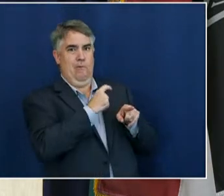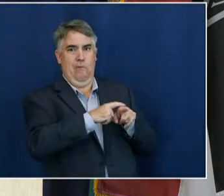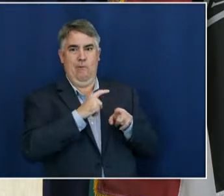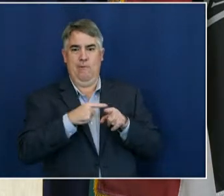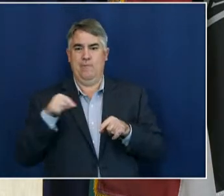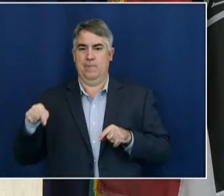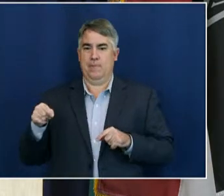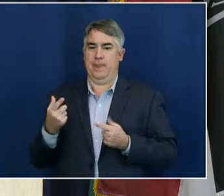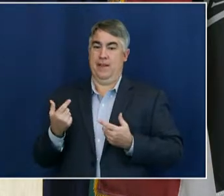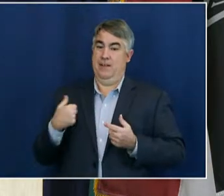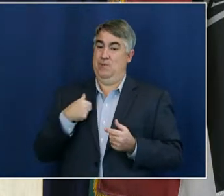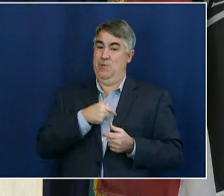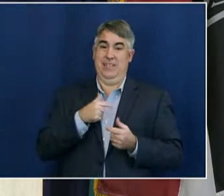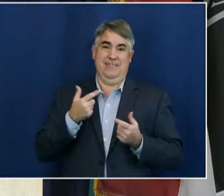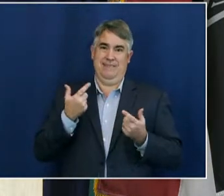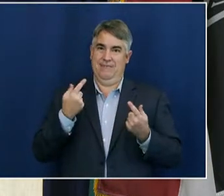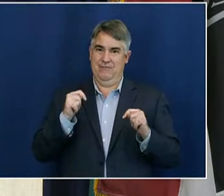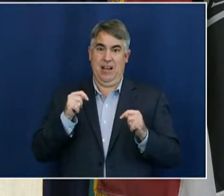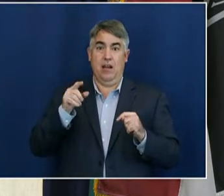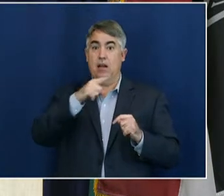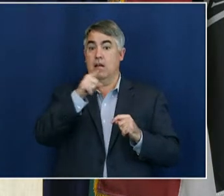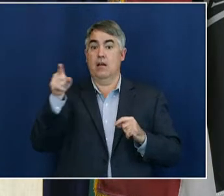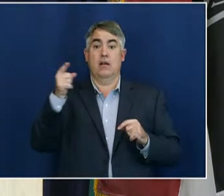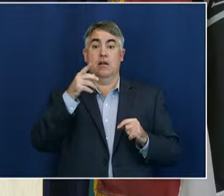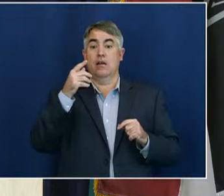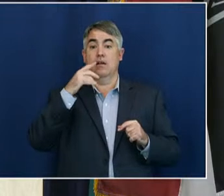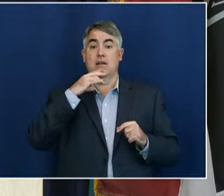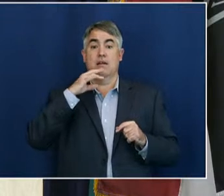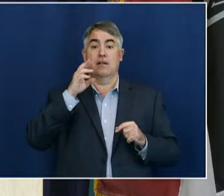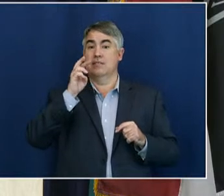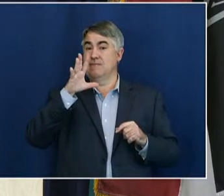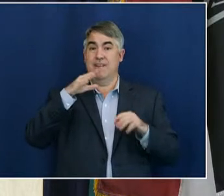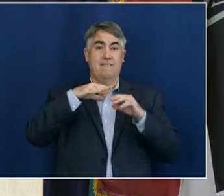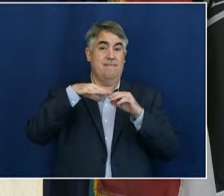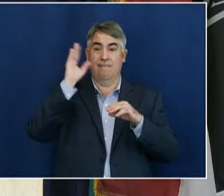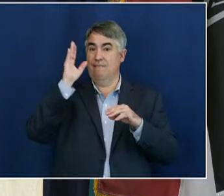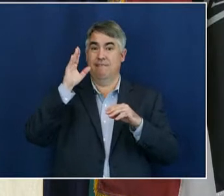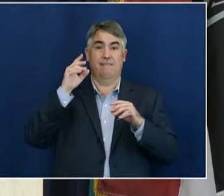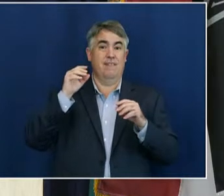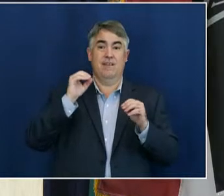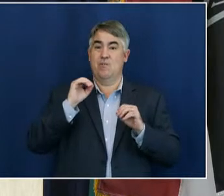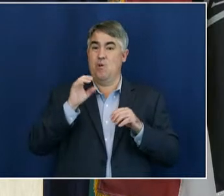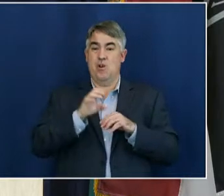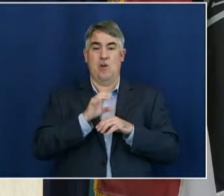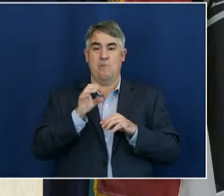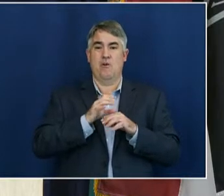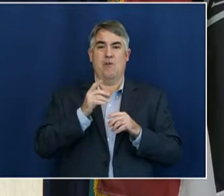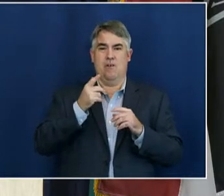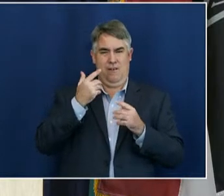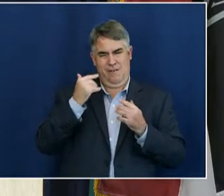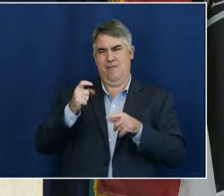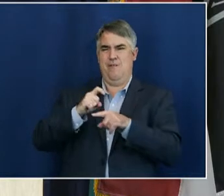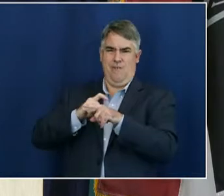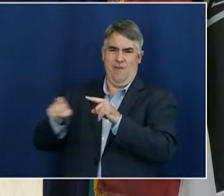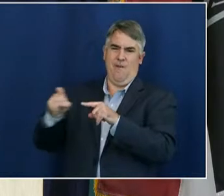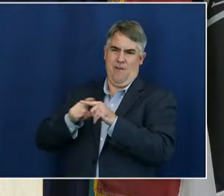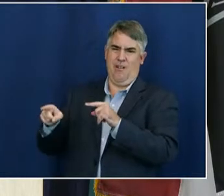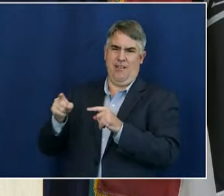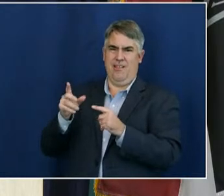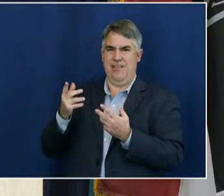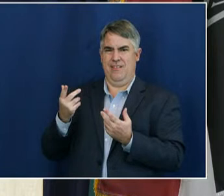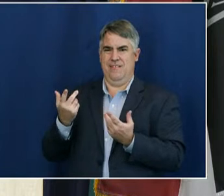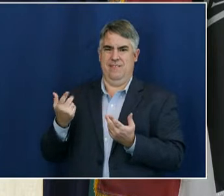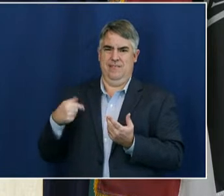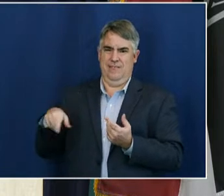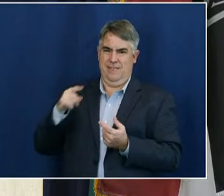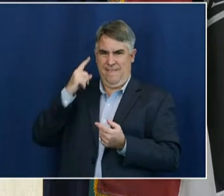75 and older without a computer, please don't call 211 for a vaccine appointment because they can't help you. That is for vulnerable populations only